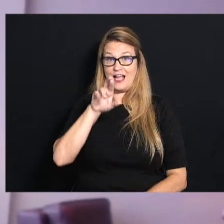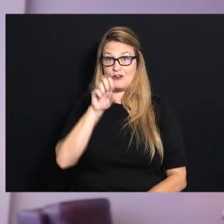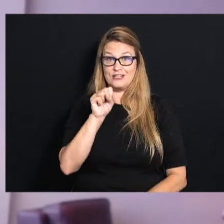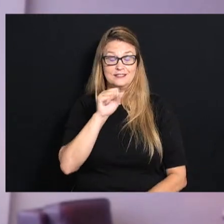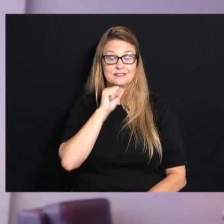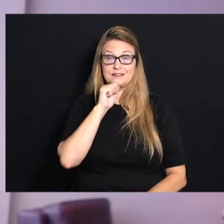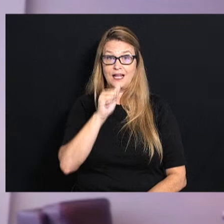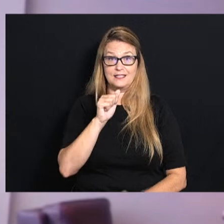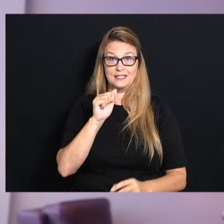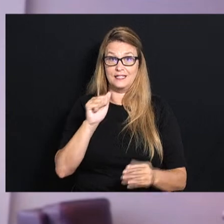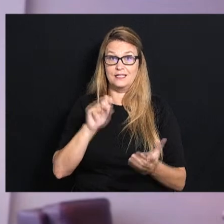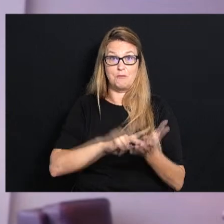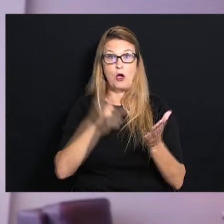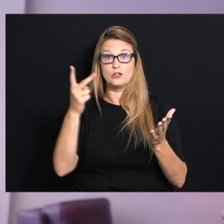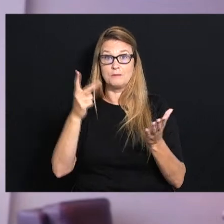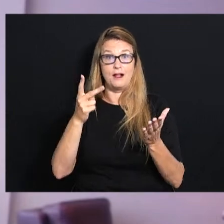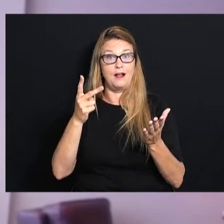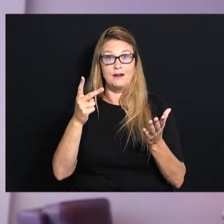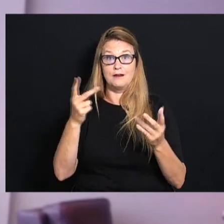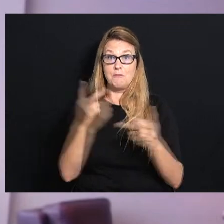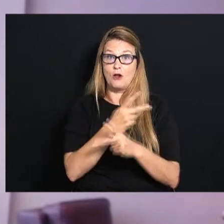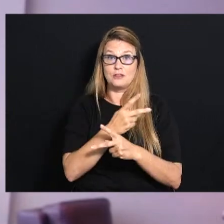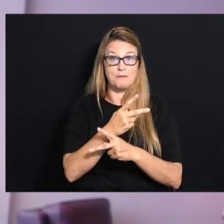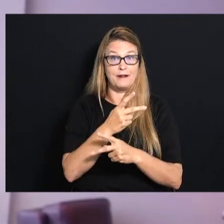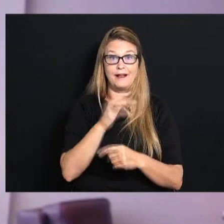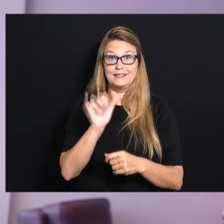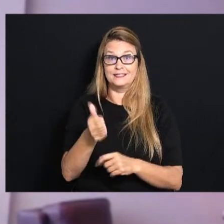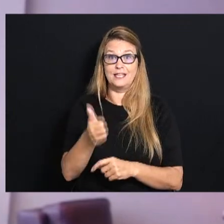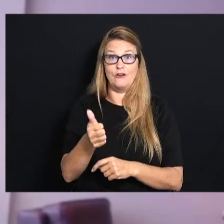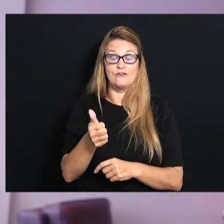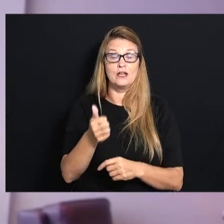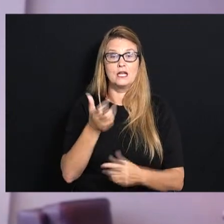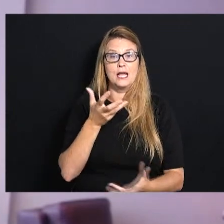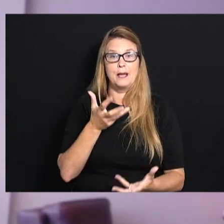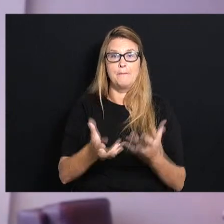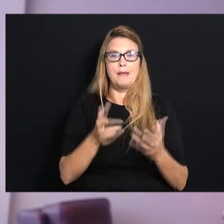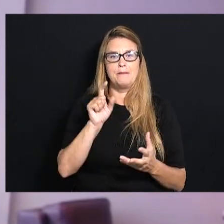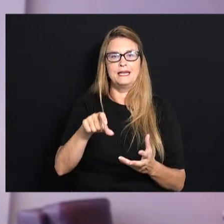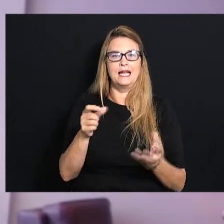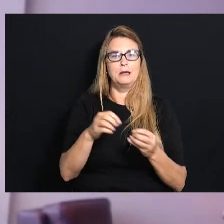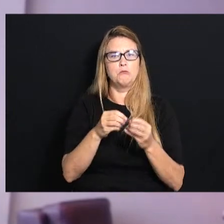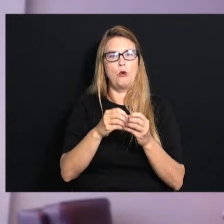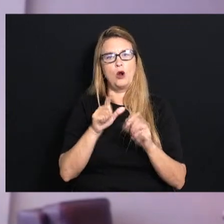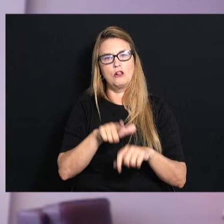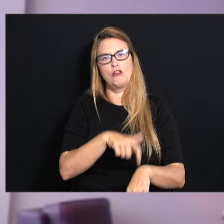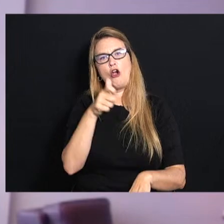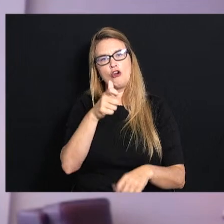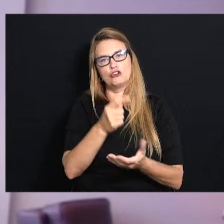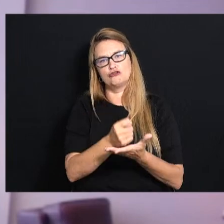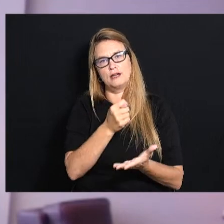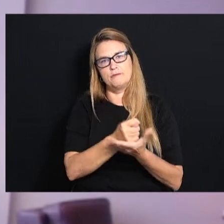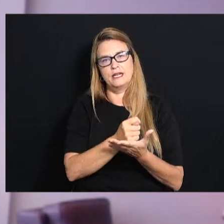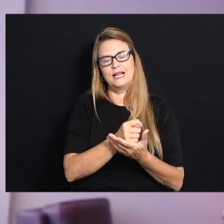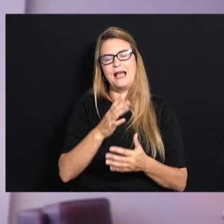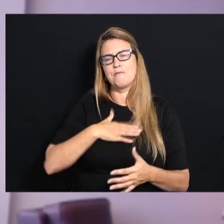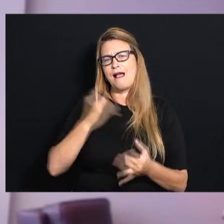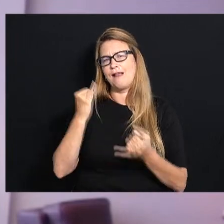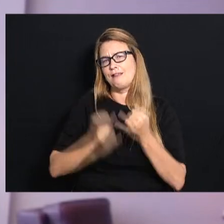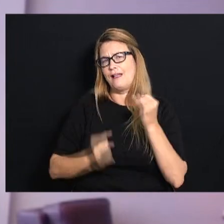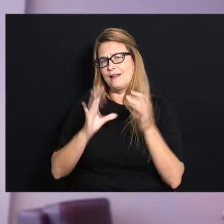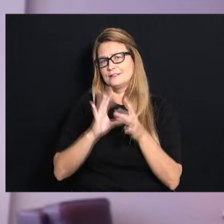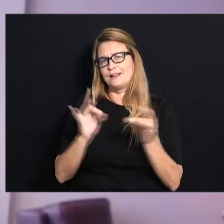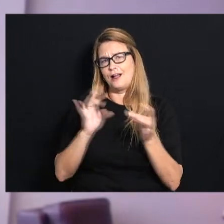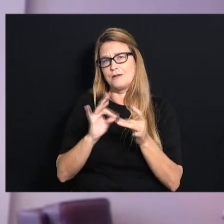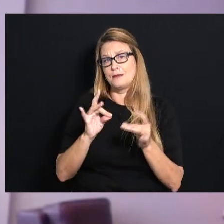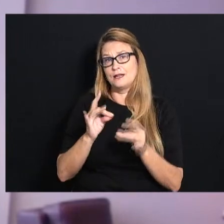work anymore. It looks like that the virus just might need a longer course of treatment. The last thing is that the